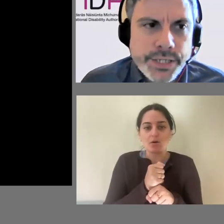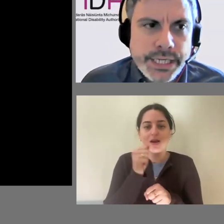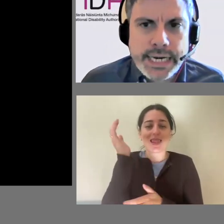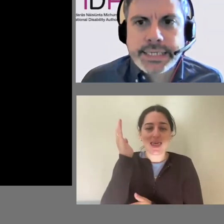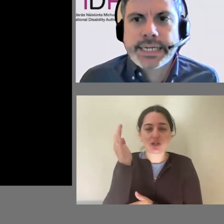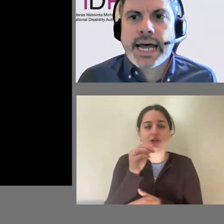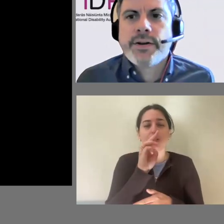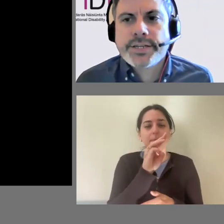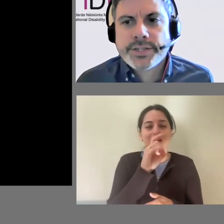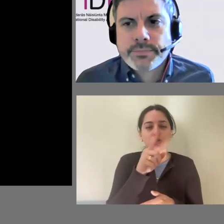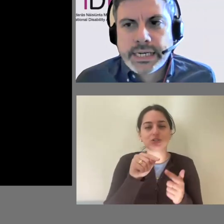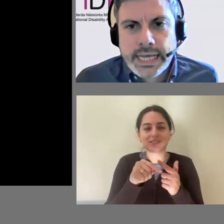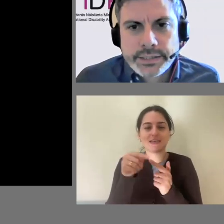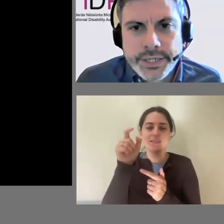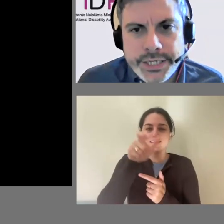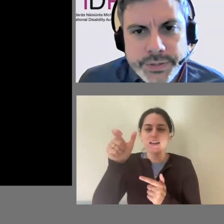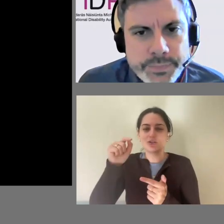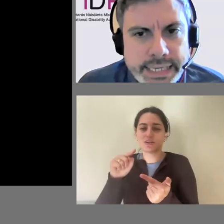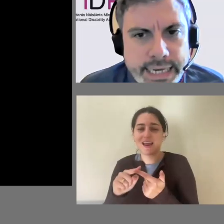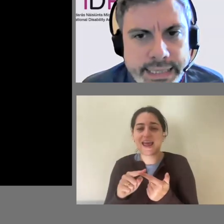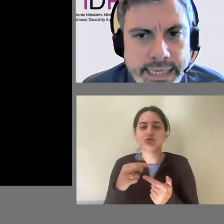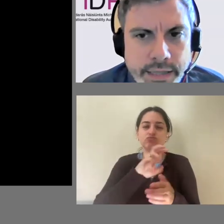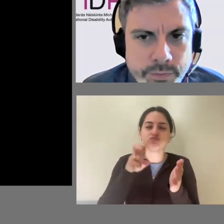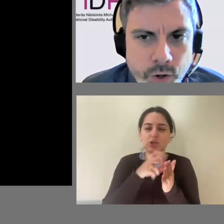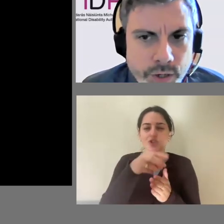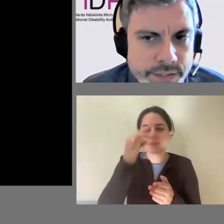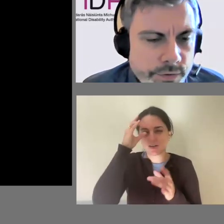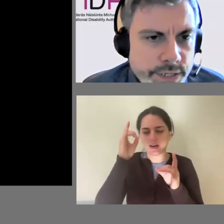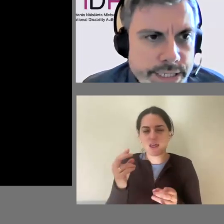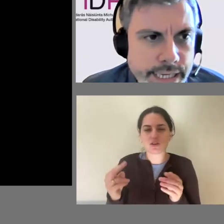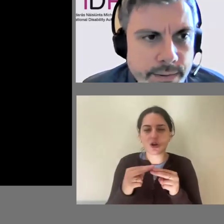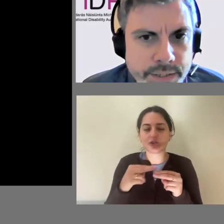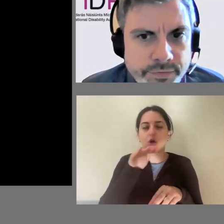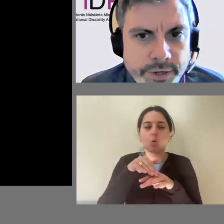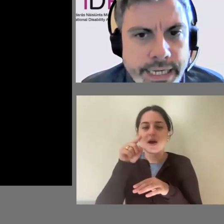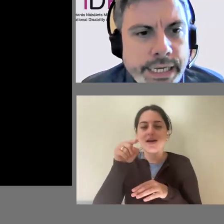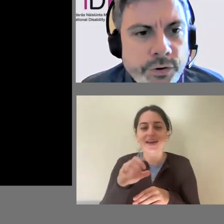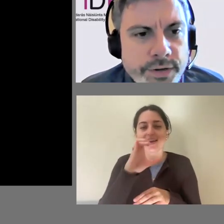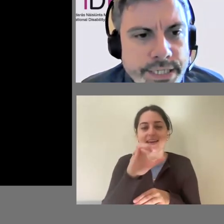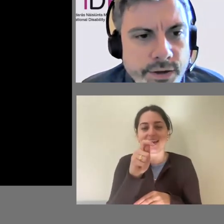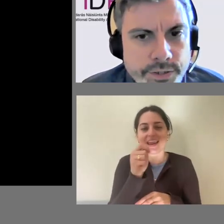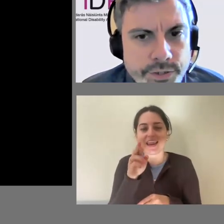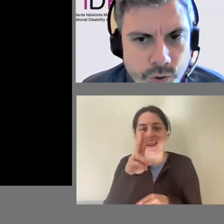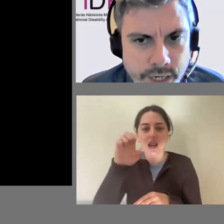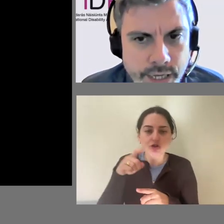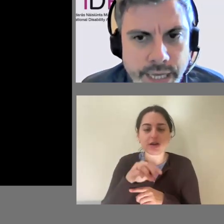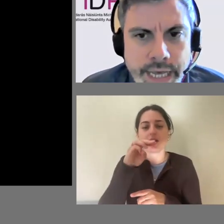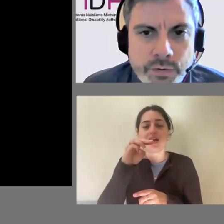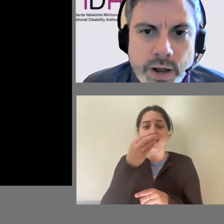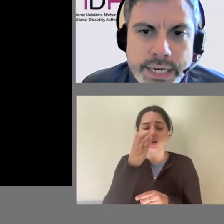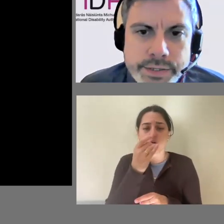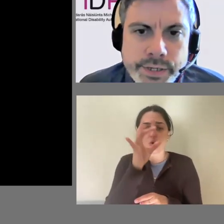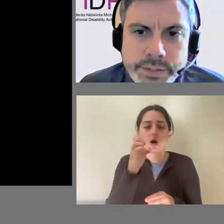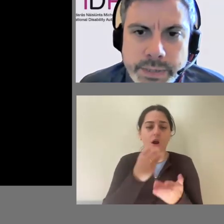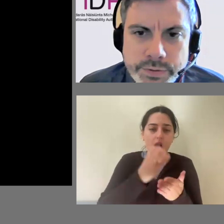lecturer, PhD candidate, and registered mental health nurse who's based at the Catherine Macaulay School of Nursing and Midwifery in University College Cork.